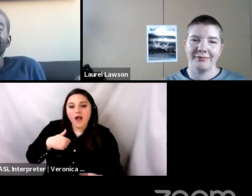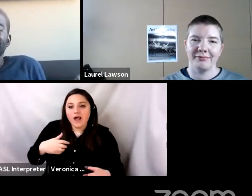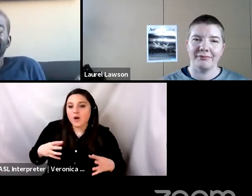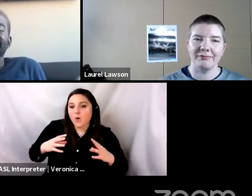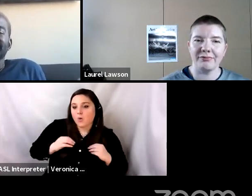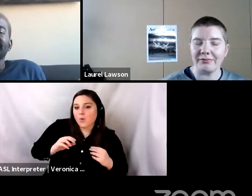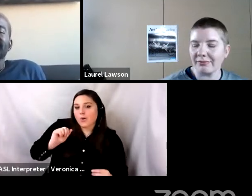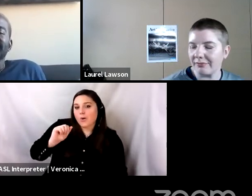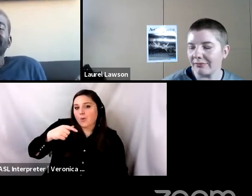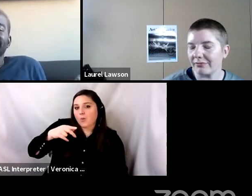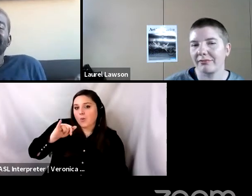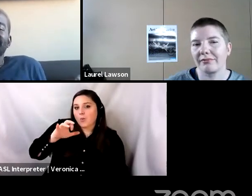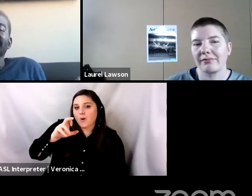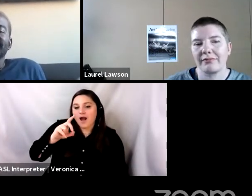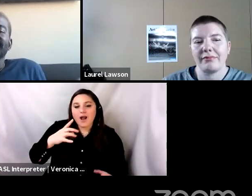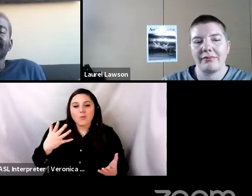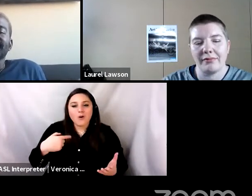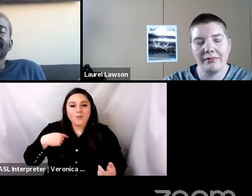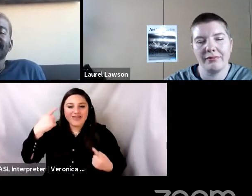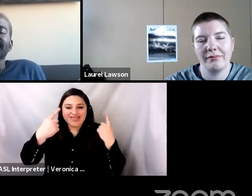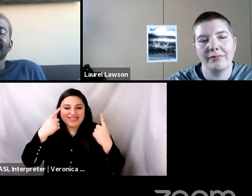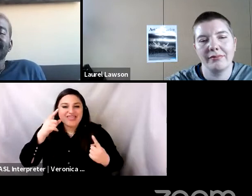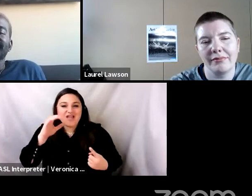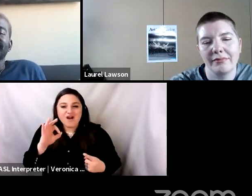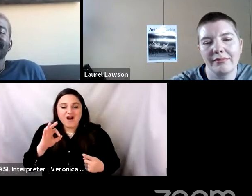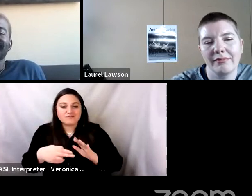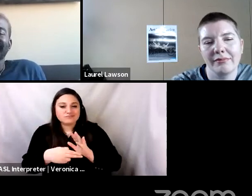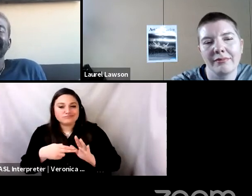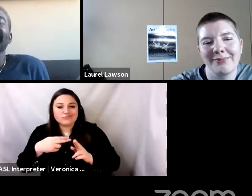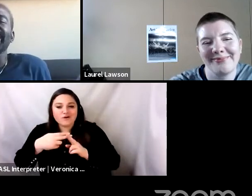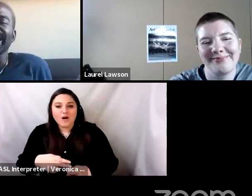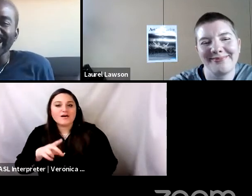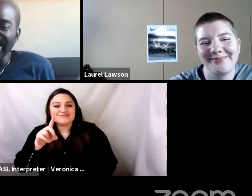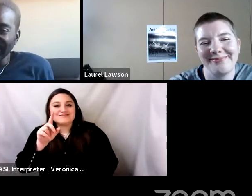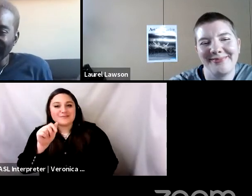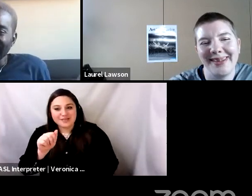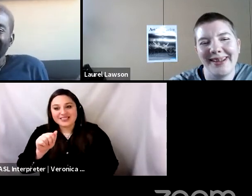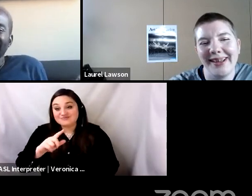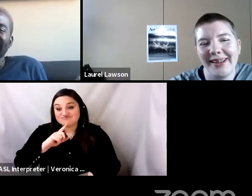disability. In thought, for real.